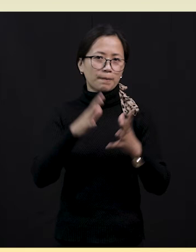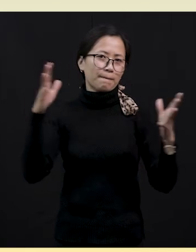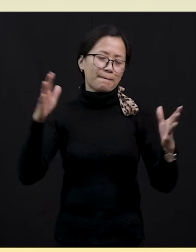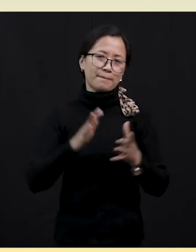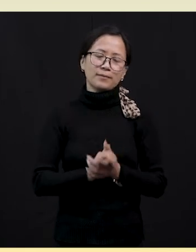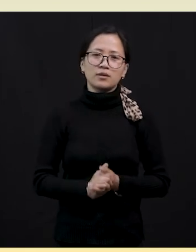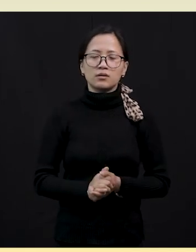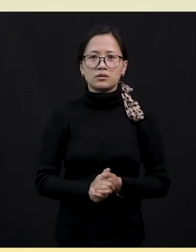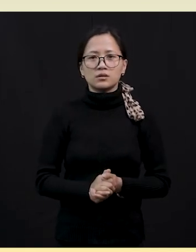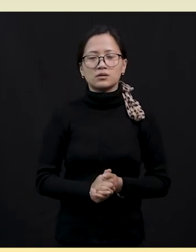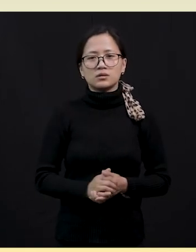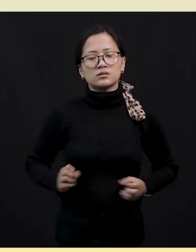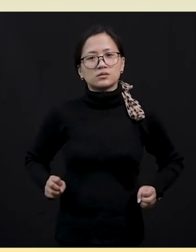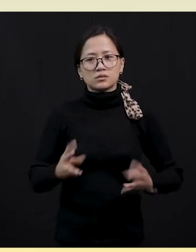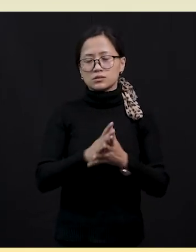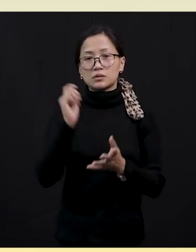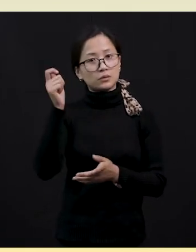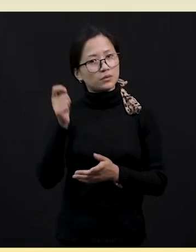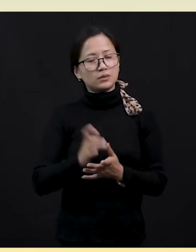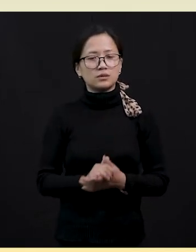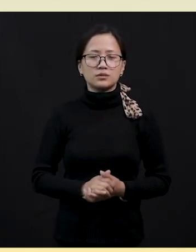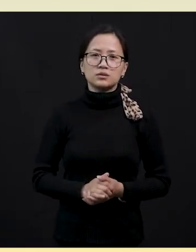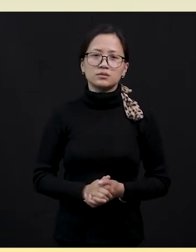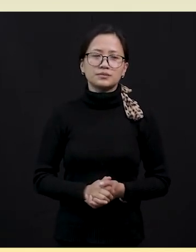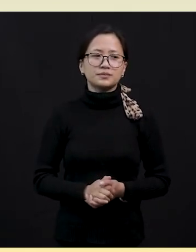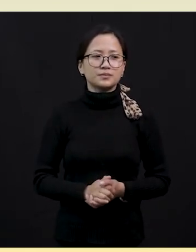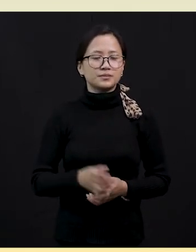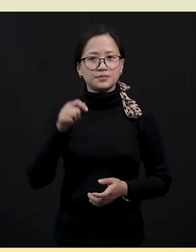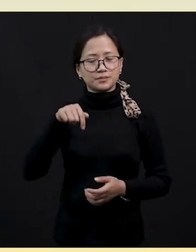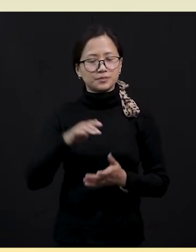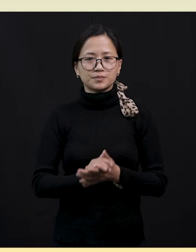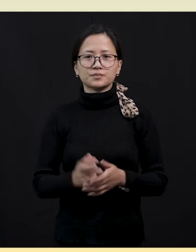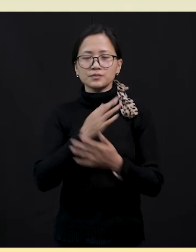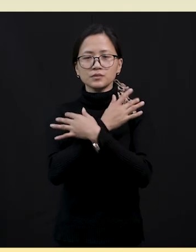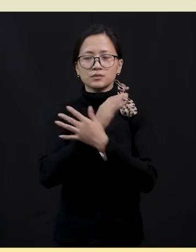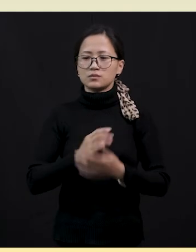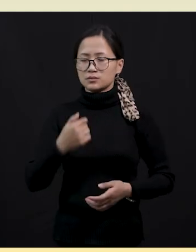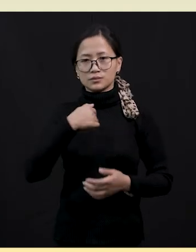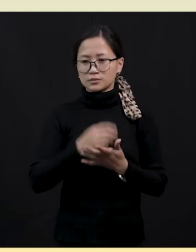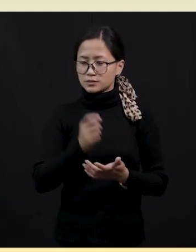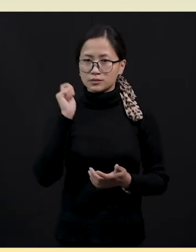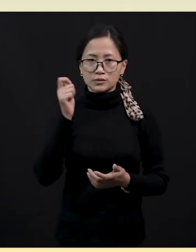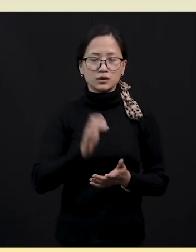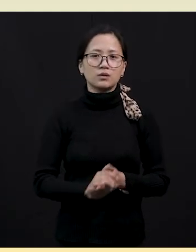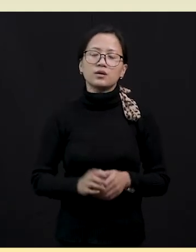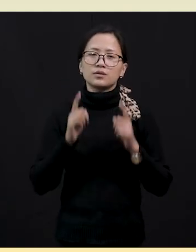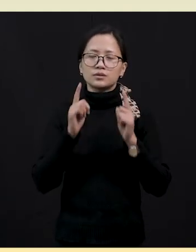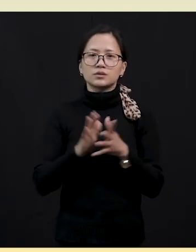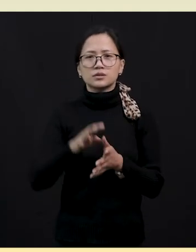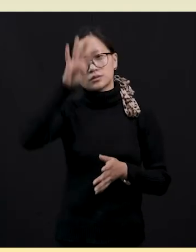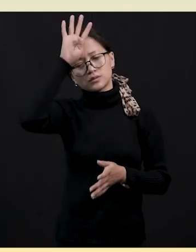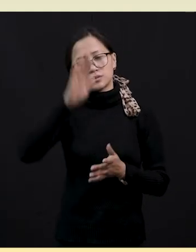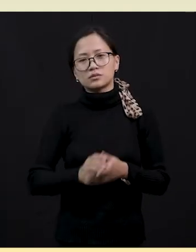take the spade back and starts working. And said, Now you rest and let me work. But the king did